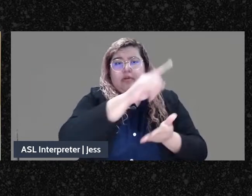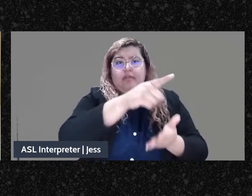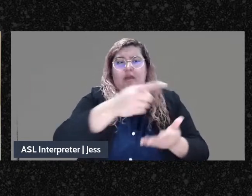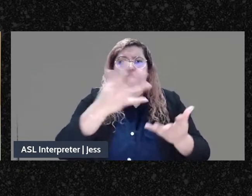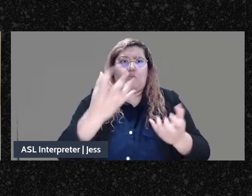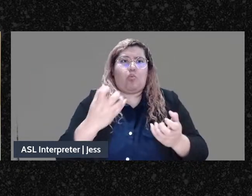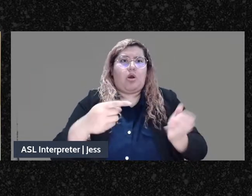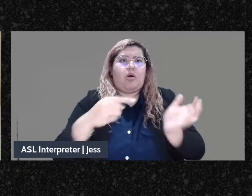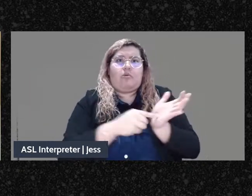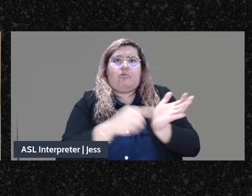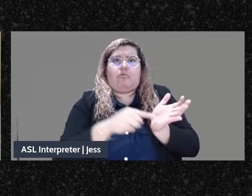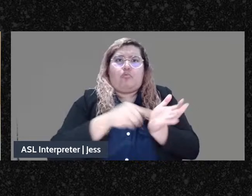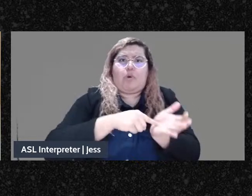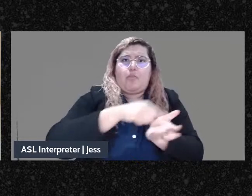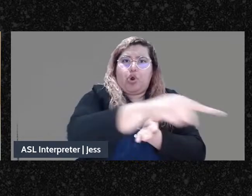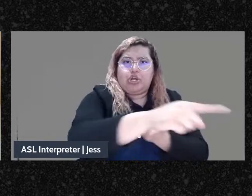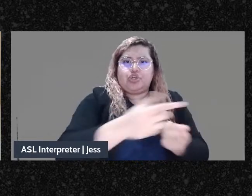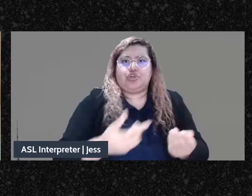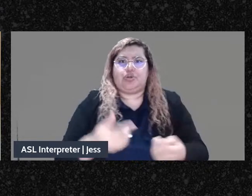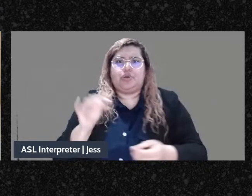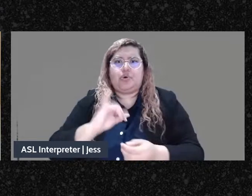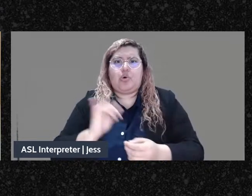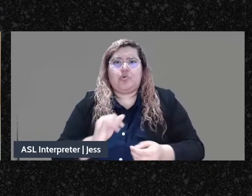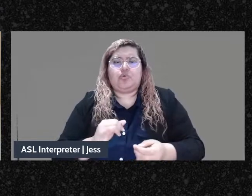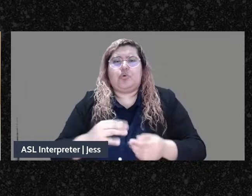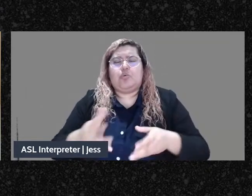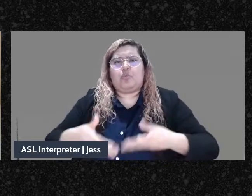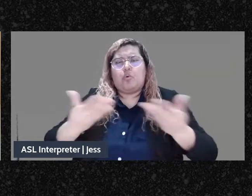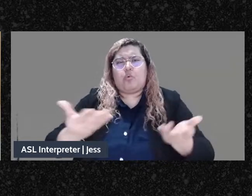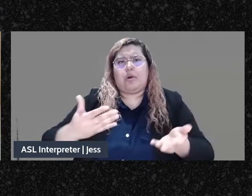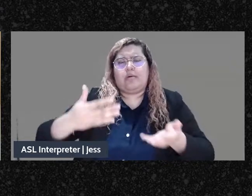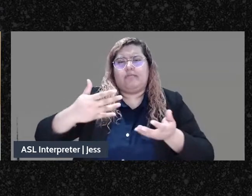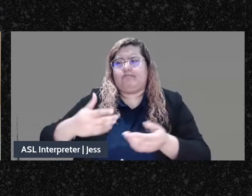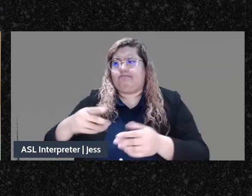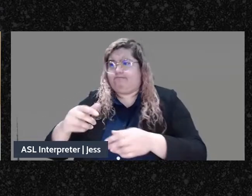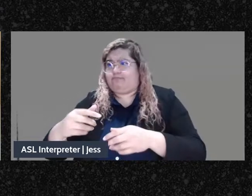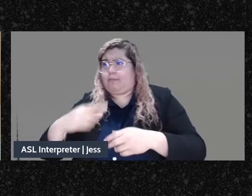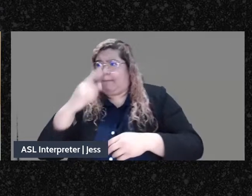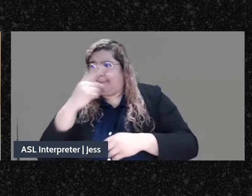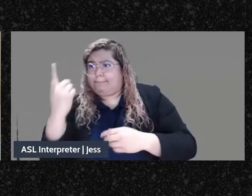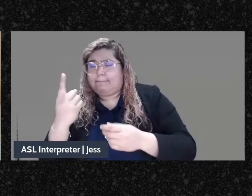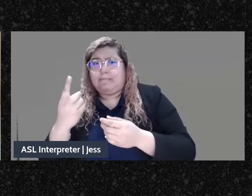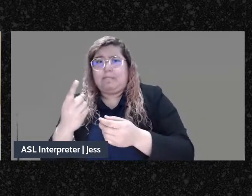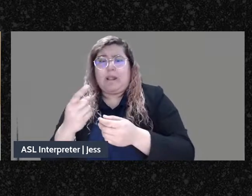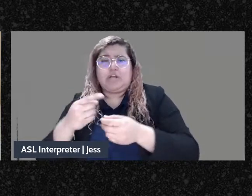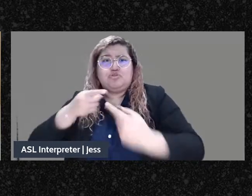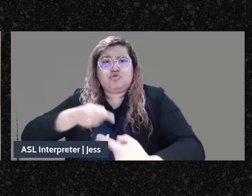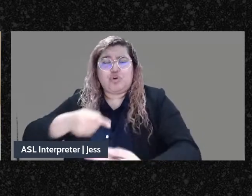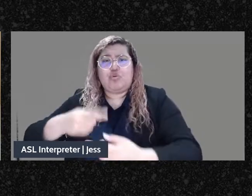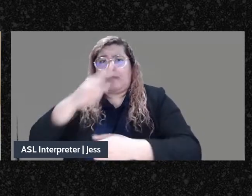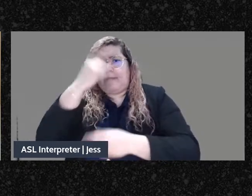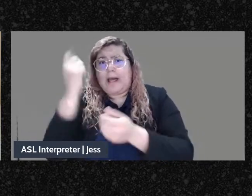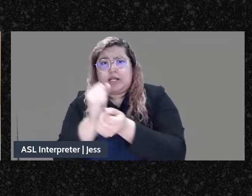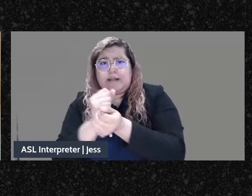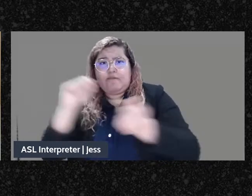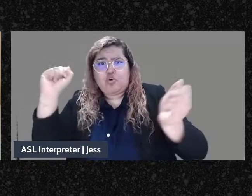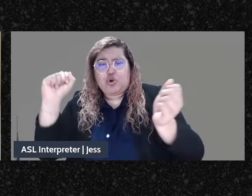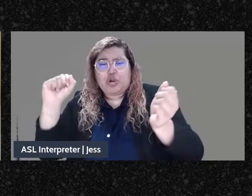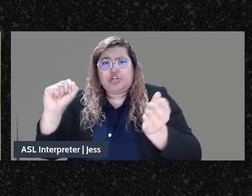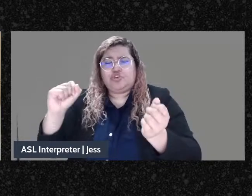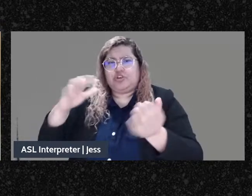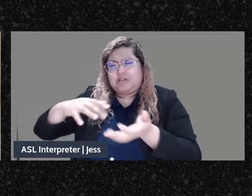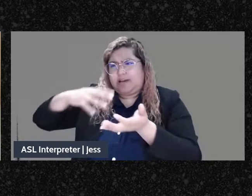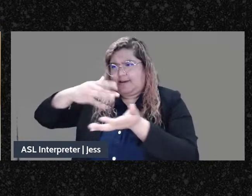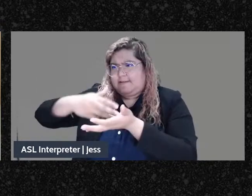and bring the study of Black struggle and liberation into curricula, and from various other